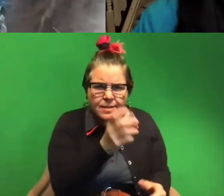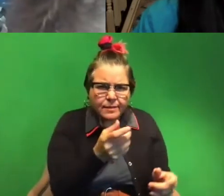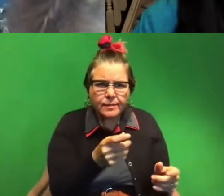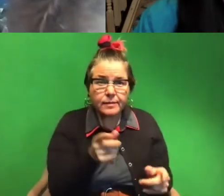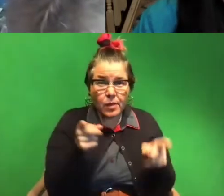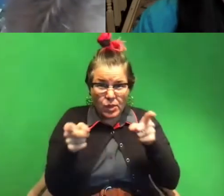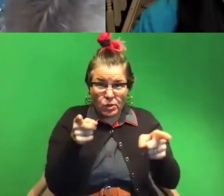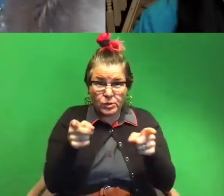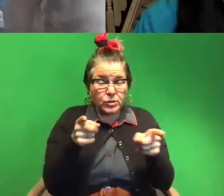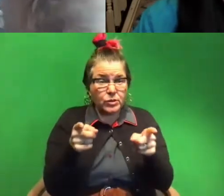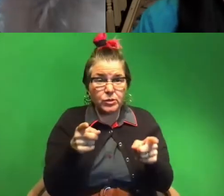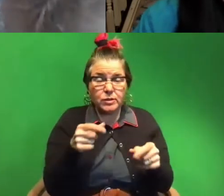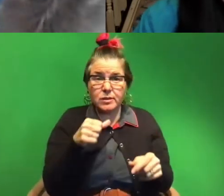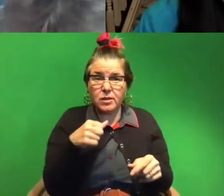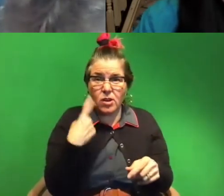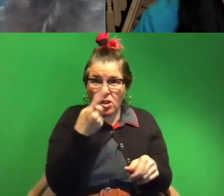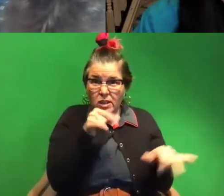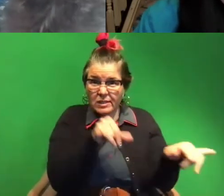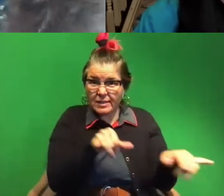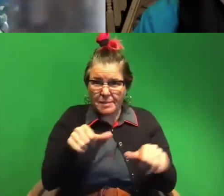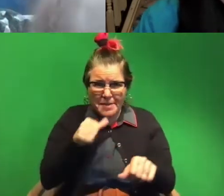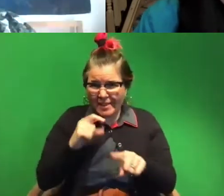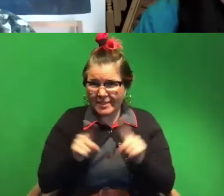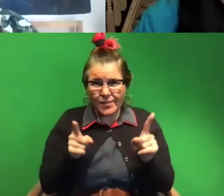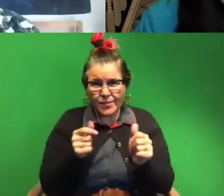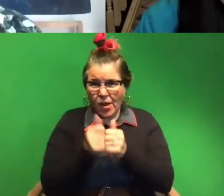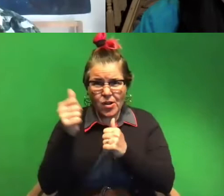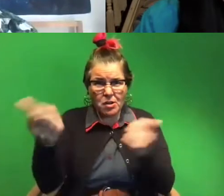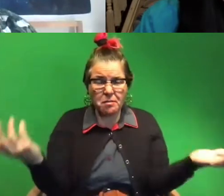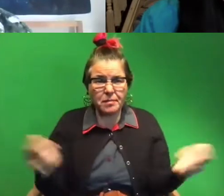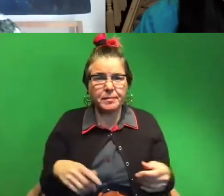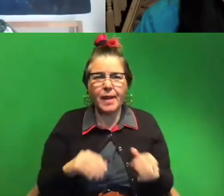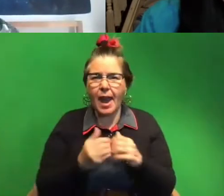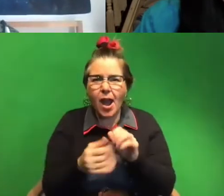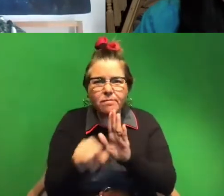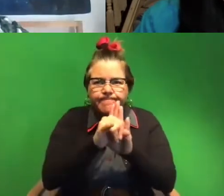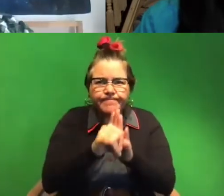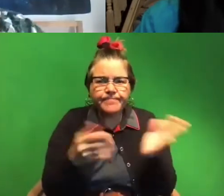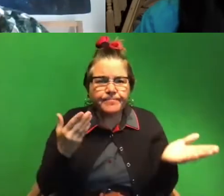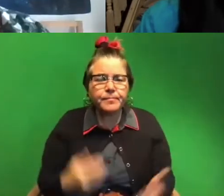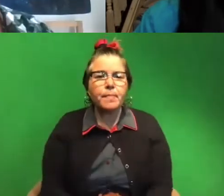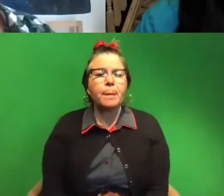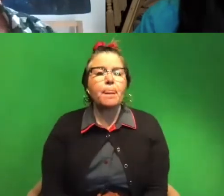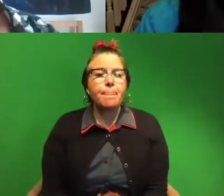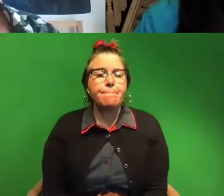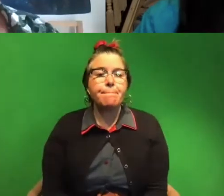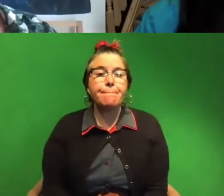two didn't look much different from a distance. So how do we tell?